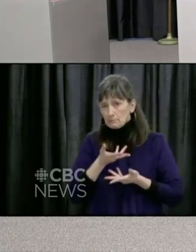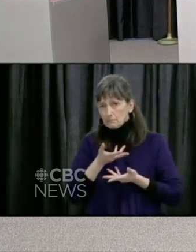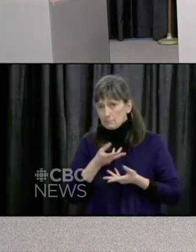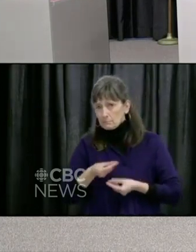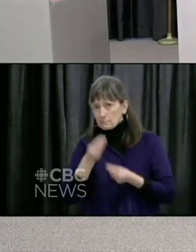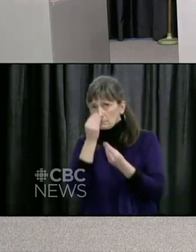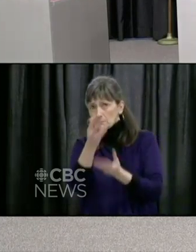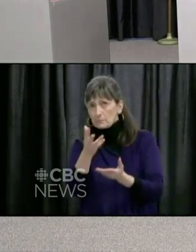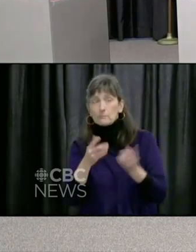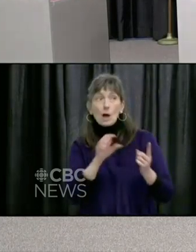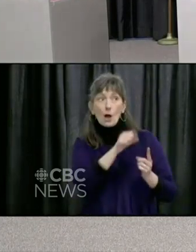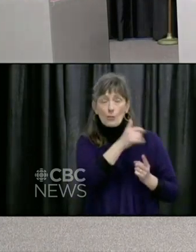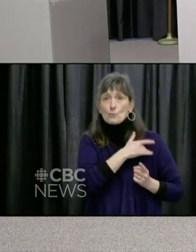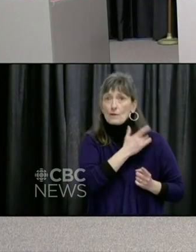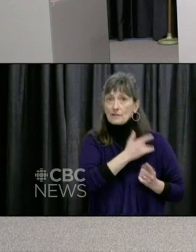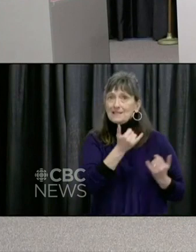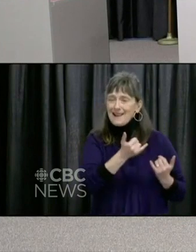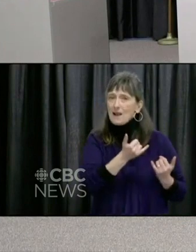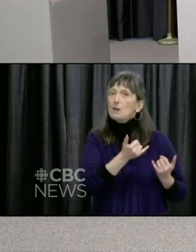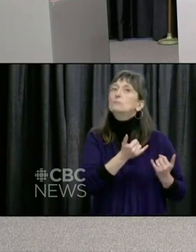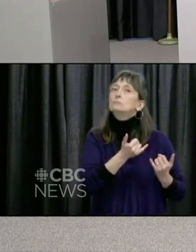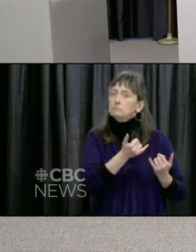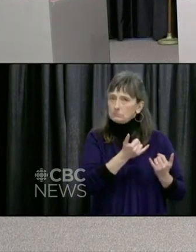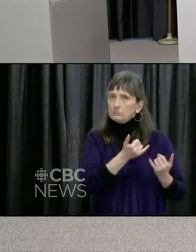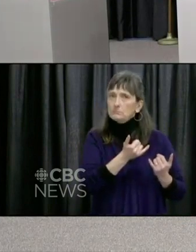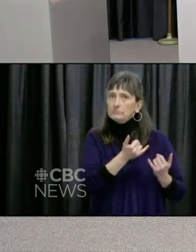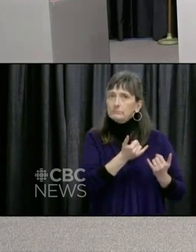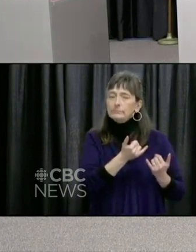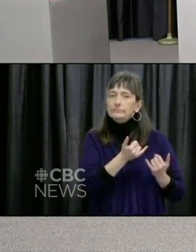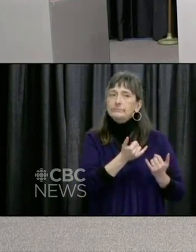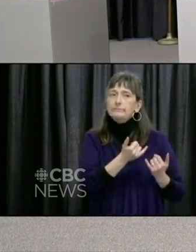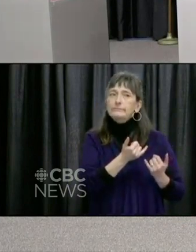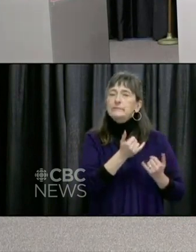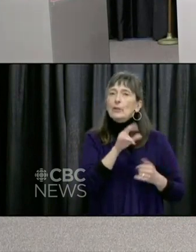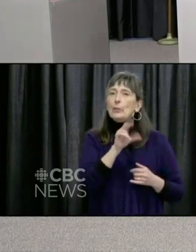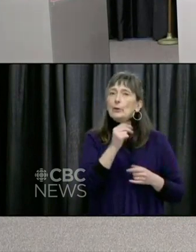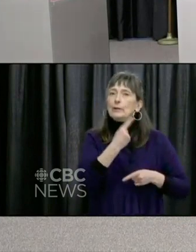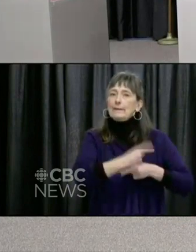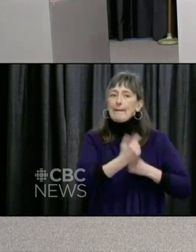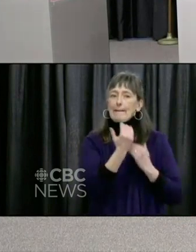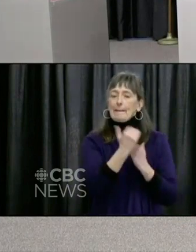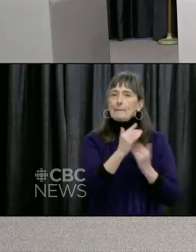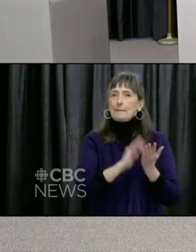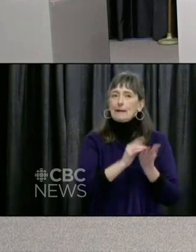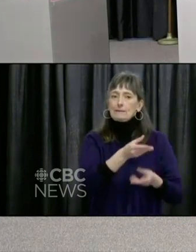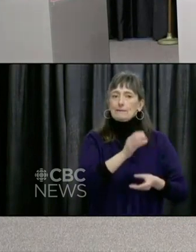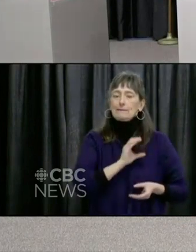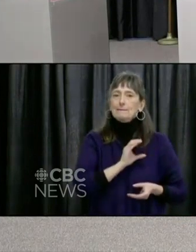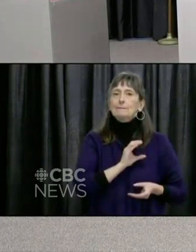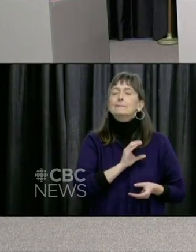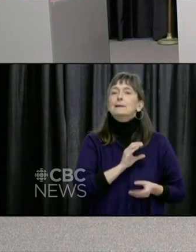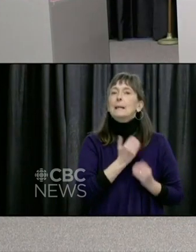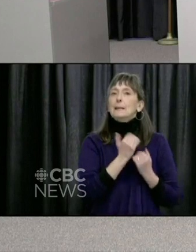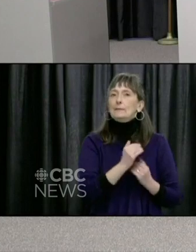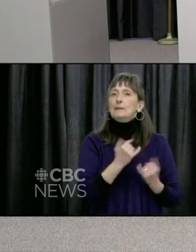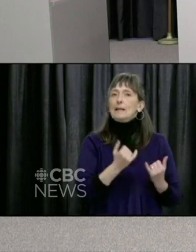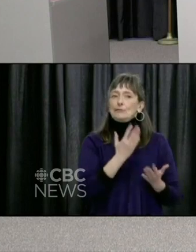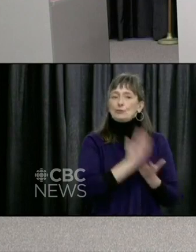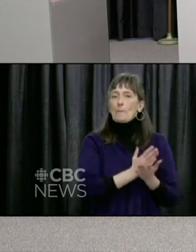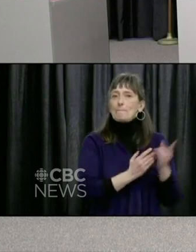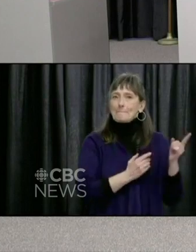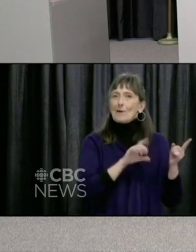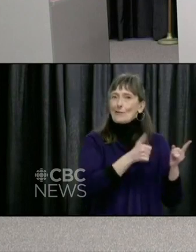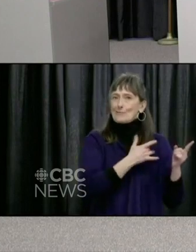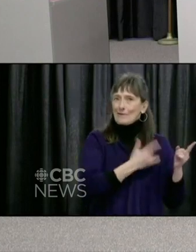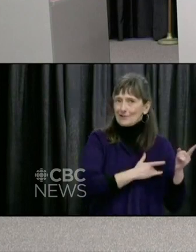we're seeing other provinces begin to lift the 30-day restrictions. Kellyanne, that's a good